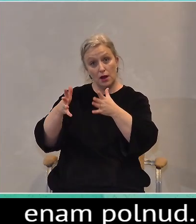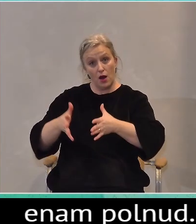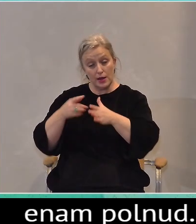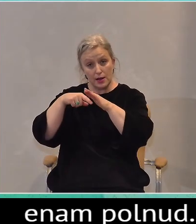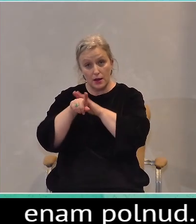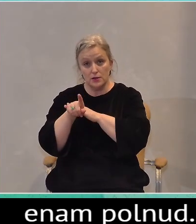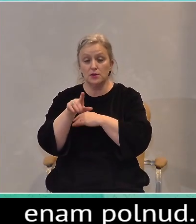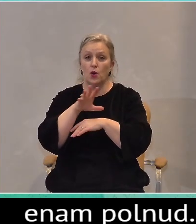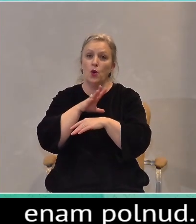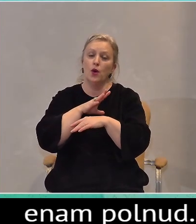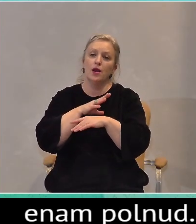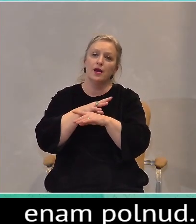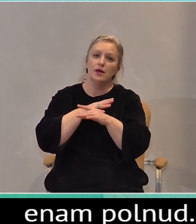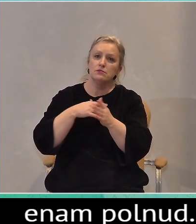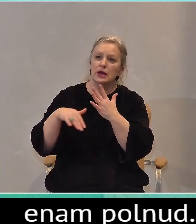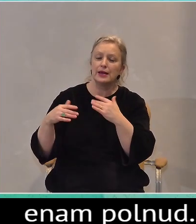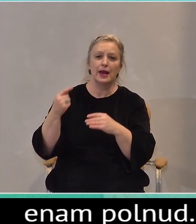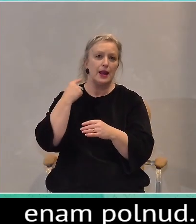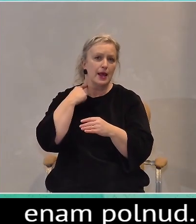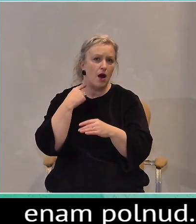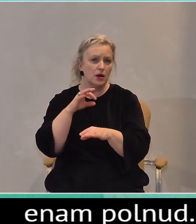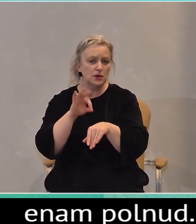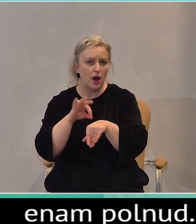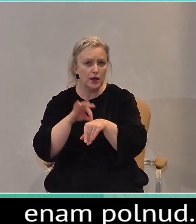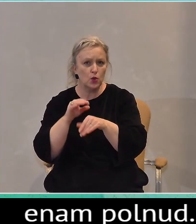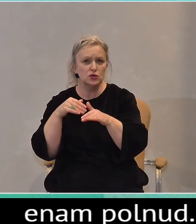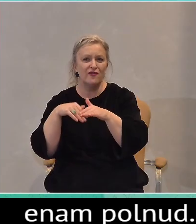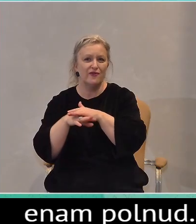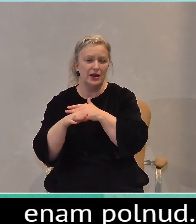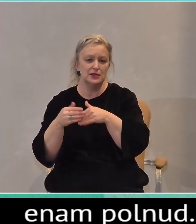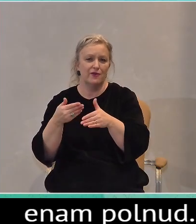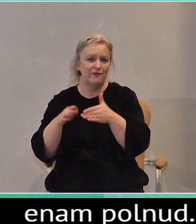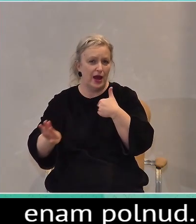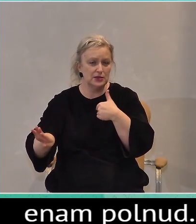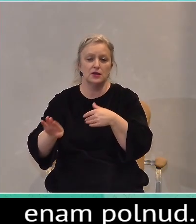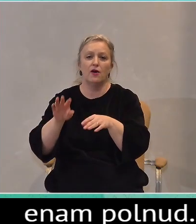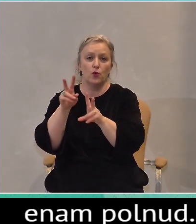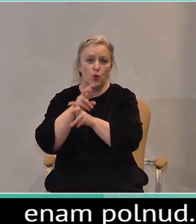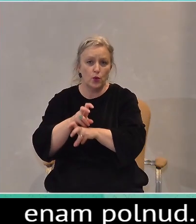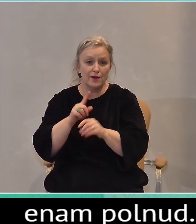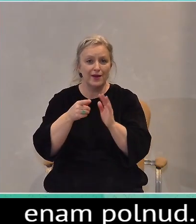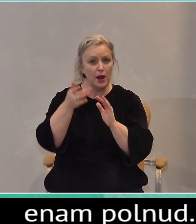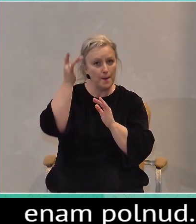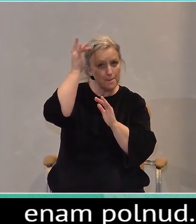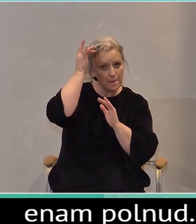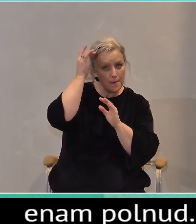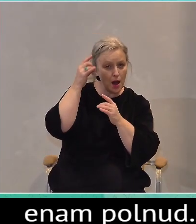months. Franka had been examined at the Tallinn Children's Hospital.